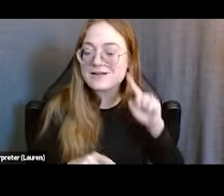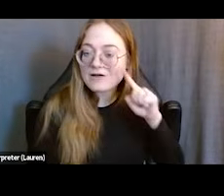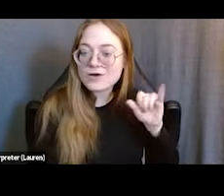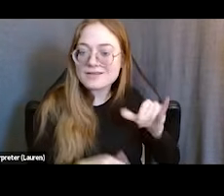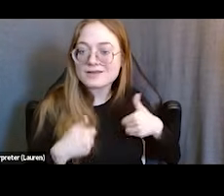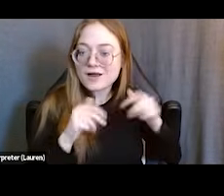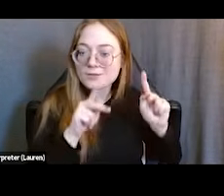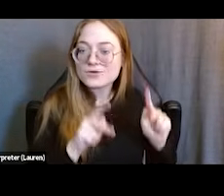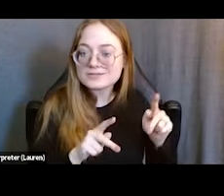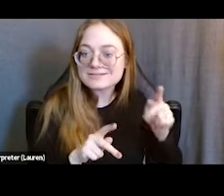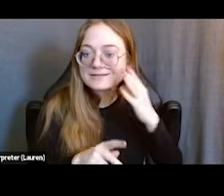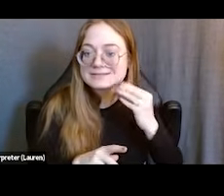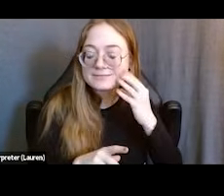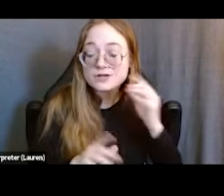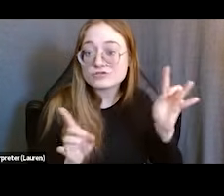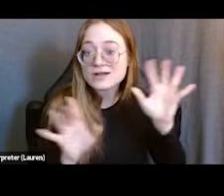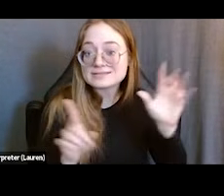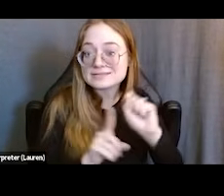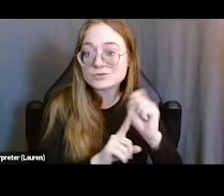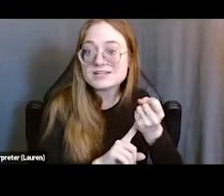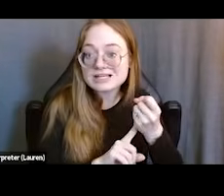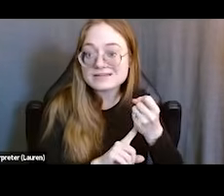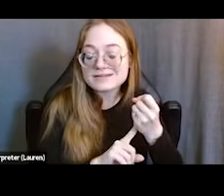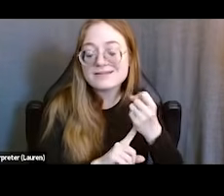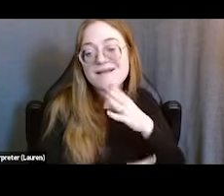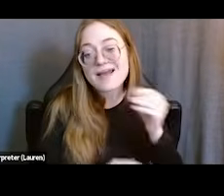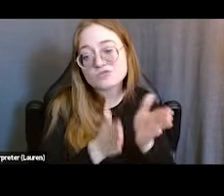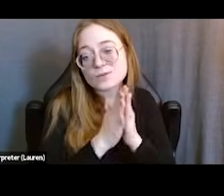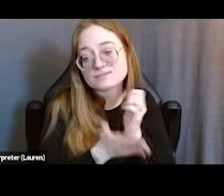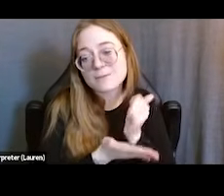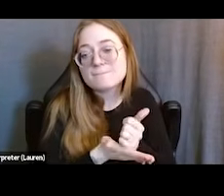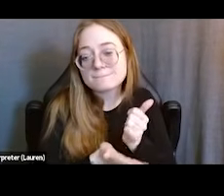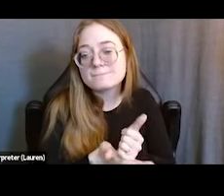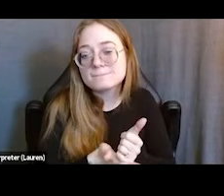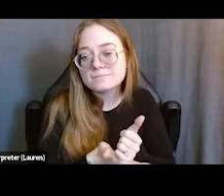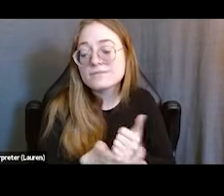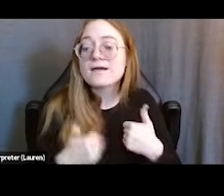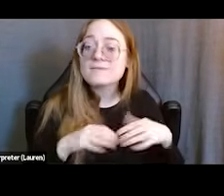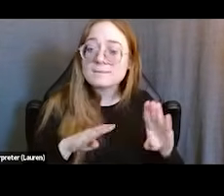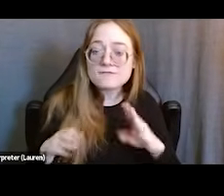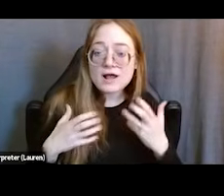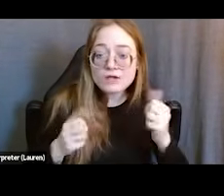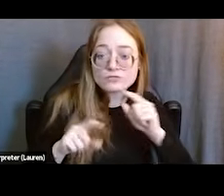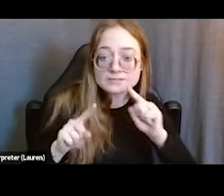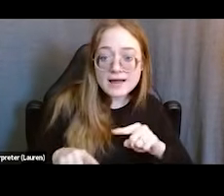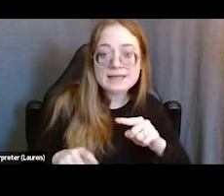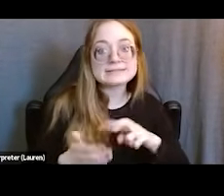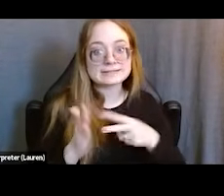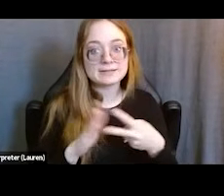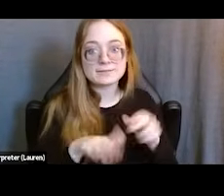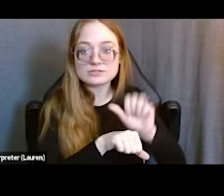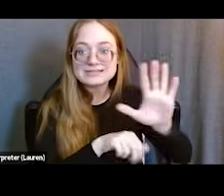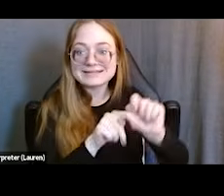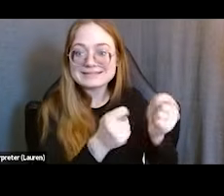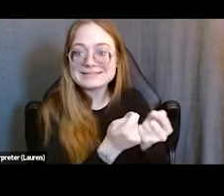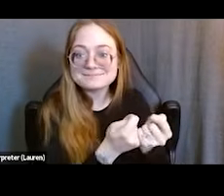who are experiencing crisis situation and request help. That there's a behavioral health response. In other words, we're sending a team. That